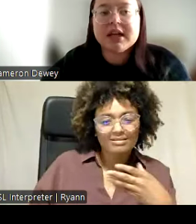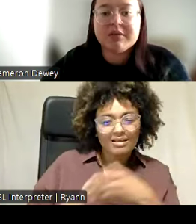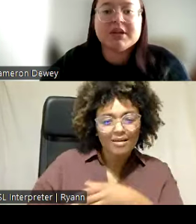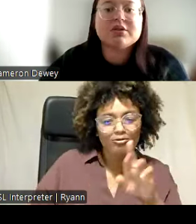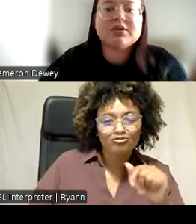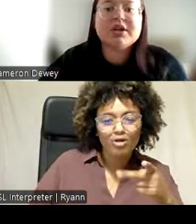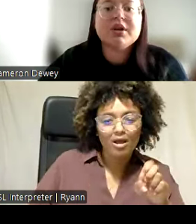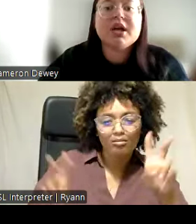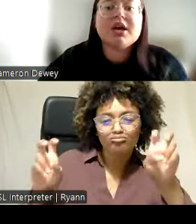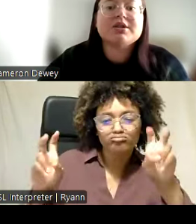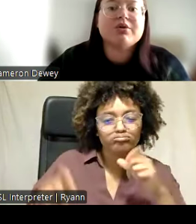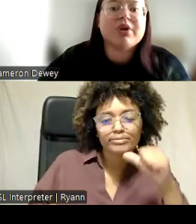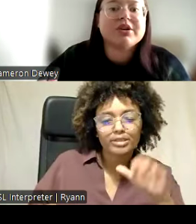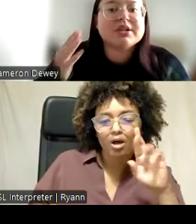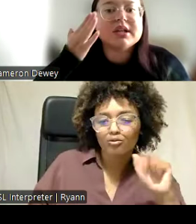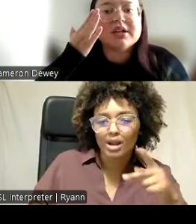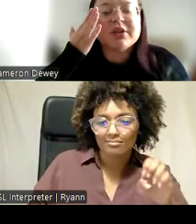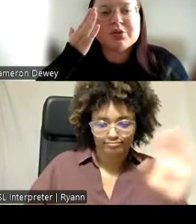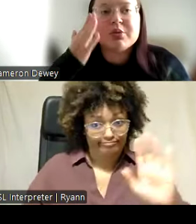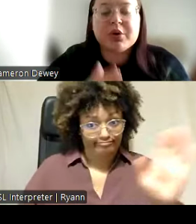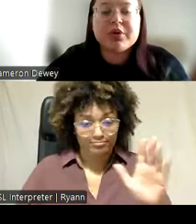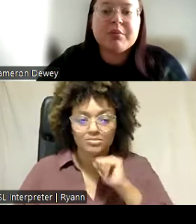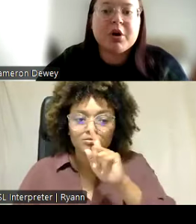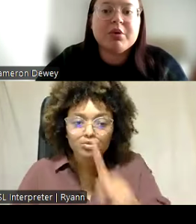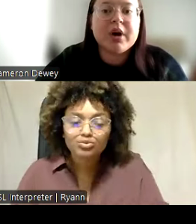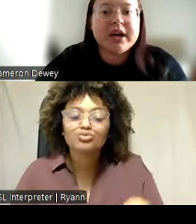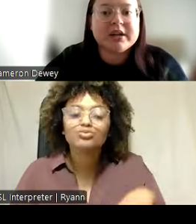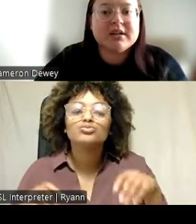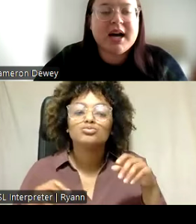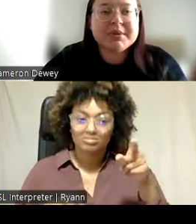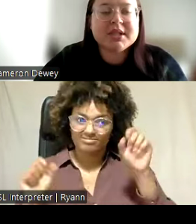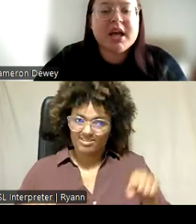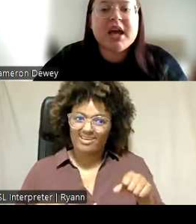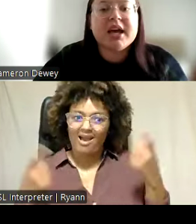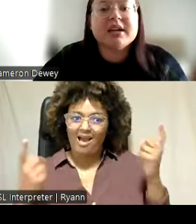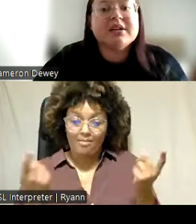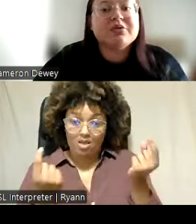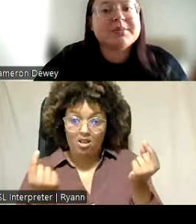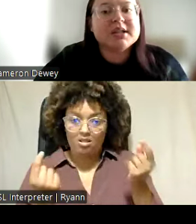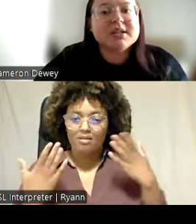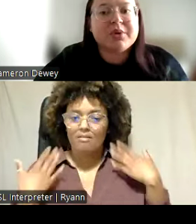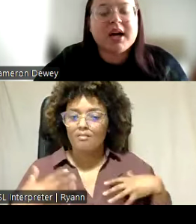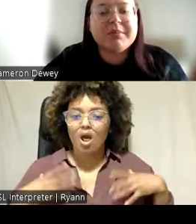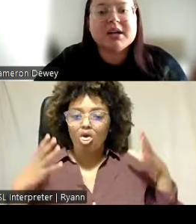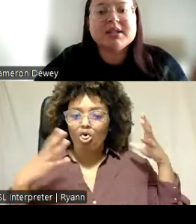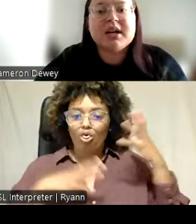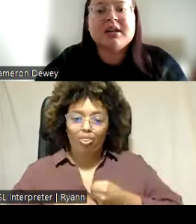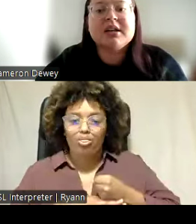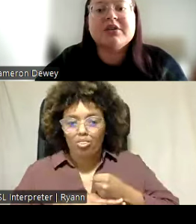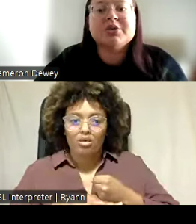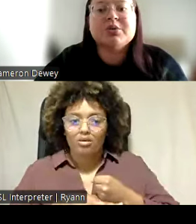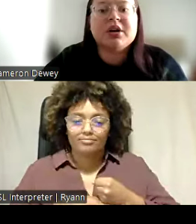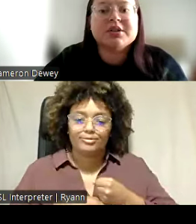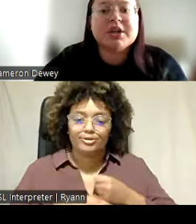ordinarily maintain muscle tone, so it renders the individual both immobile and collapsed. And in response to brain hypoxia,